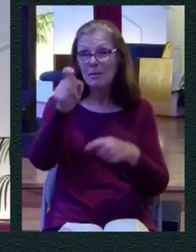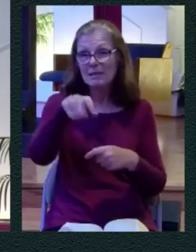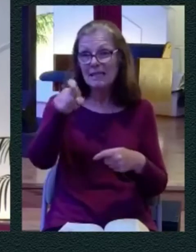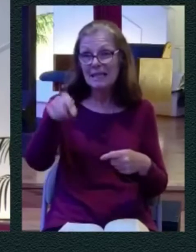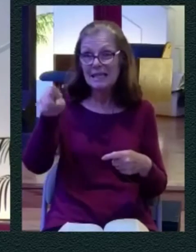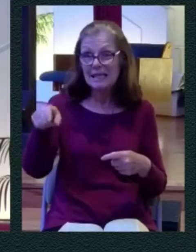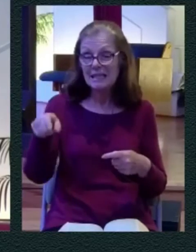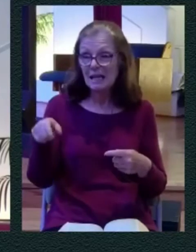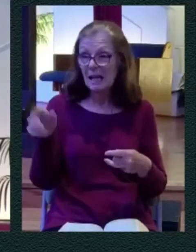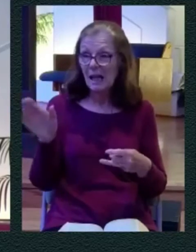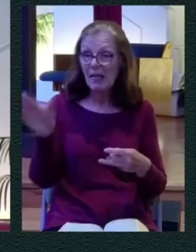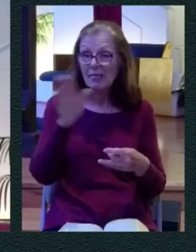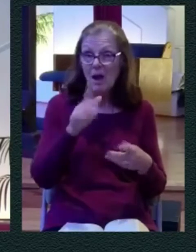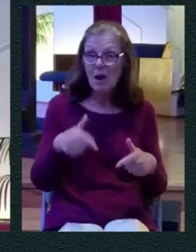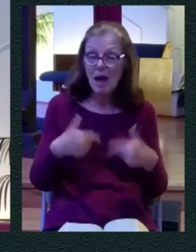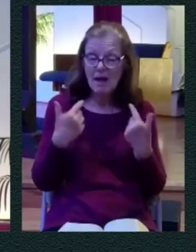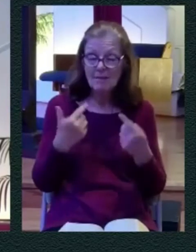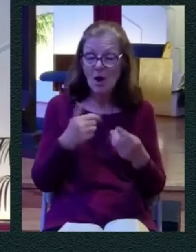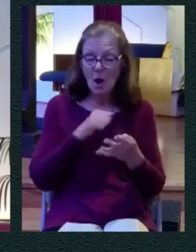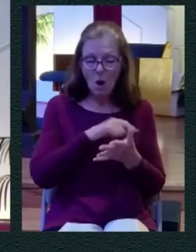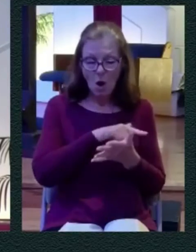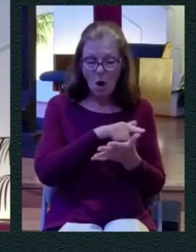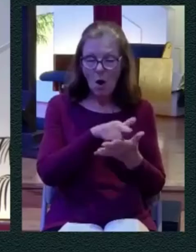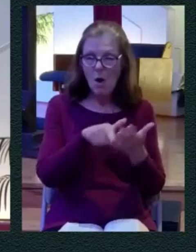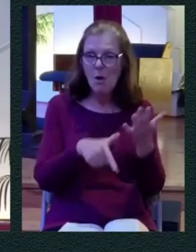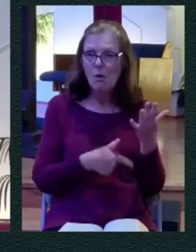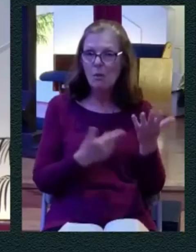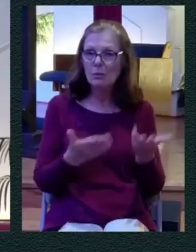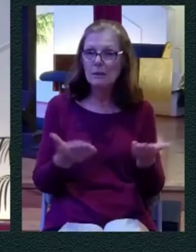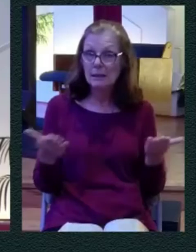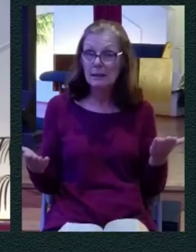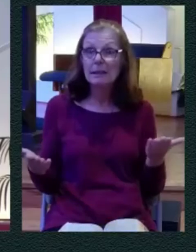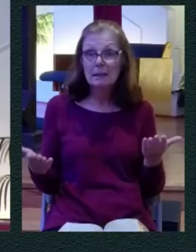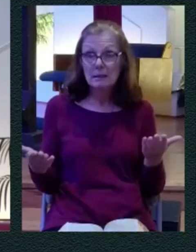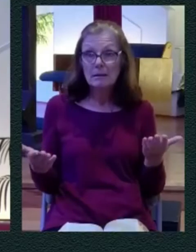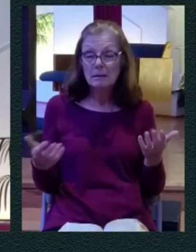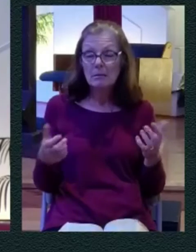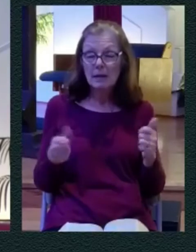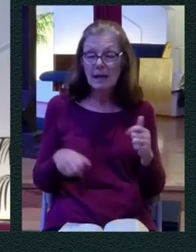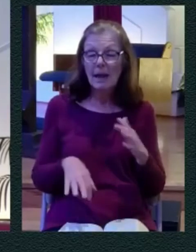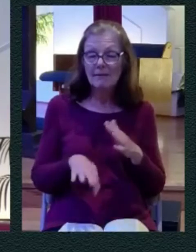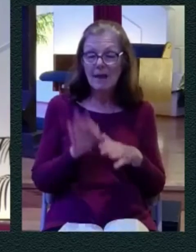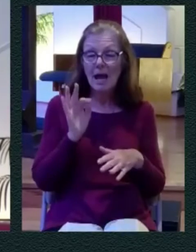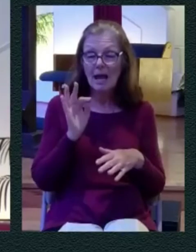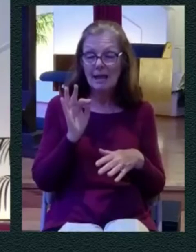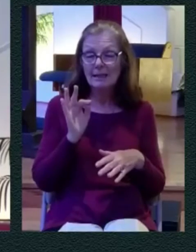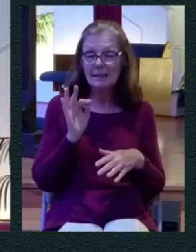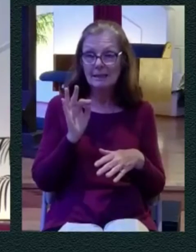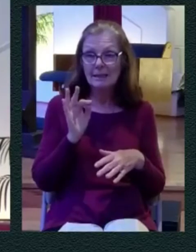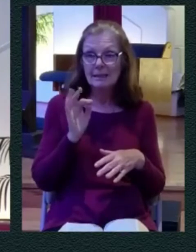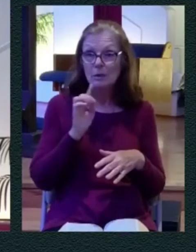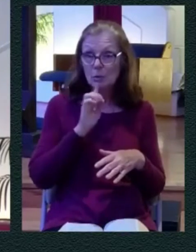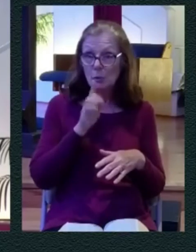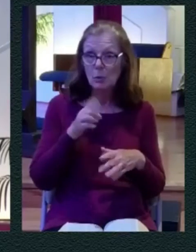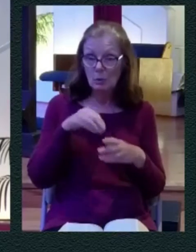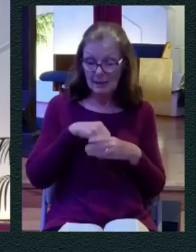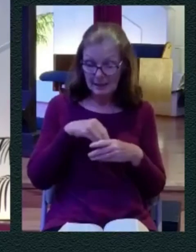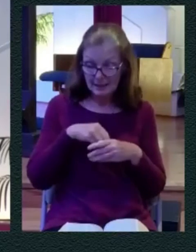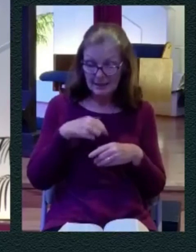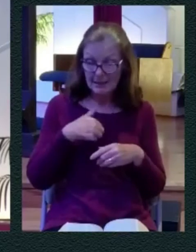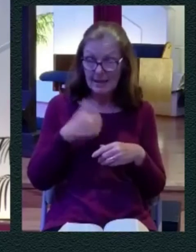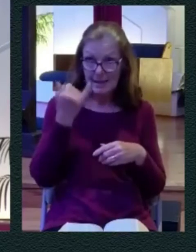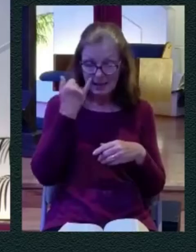others. All of these things, we find them in ourselves, don't we? If we're honest with ourselves, we find these things in